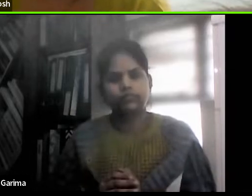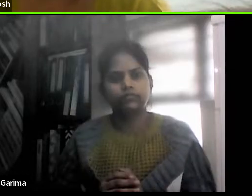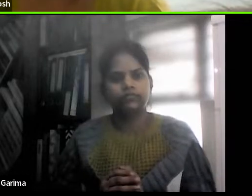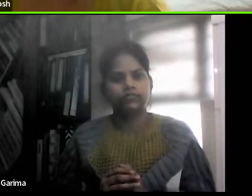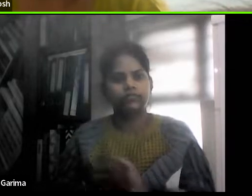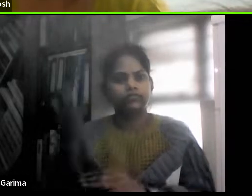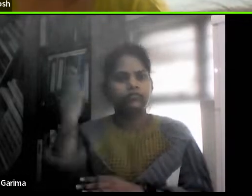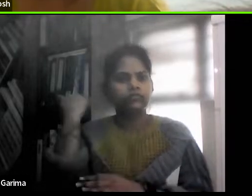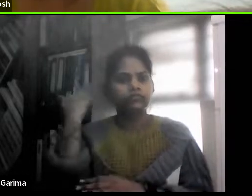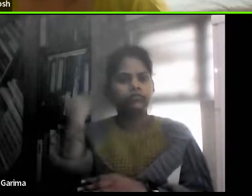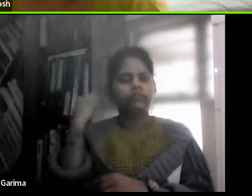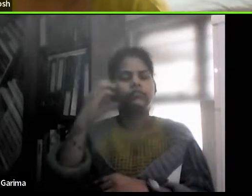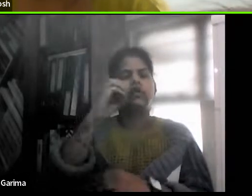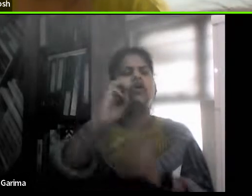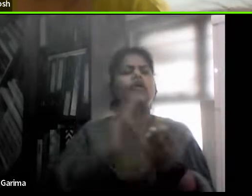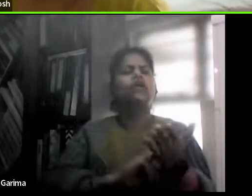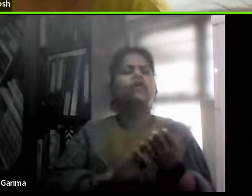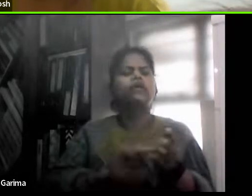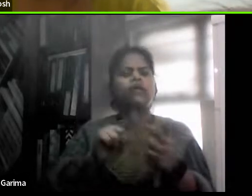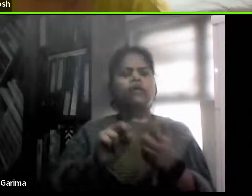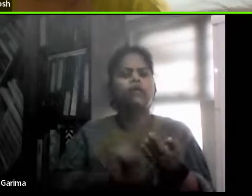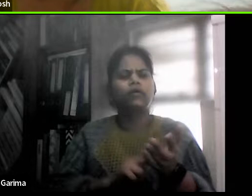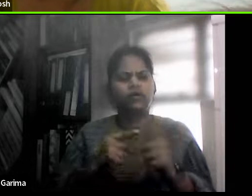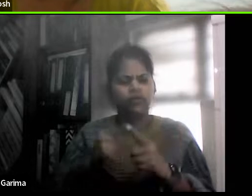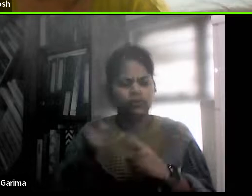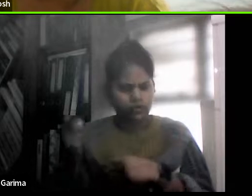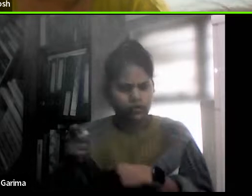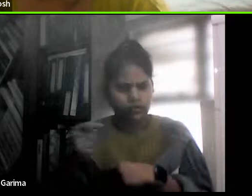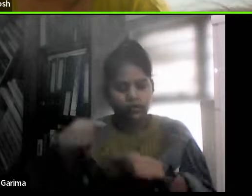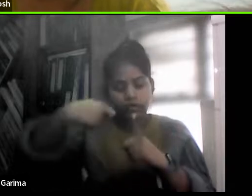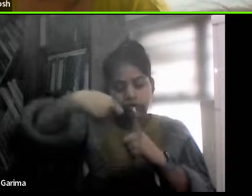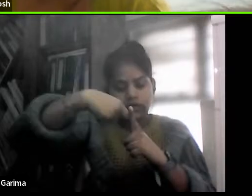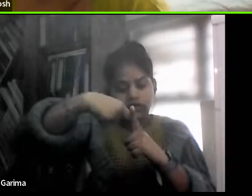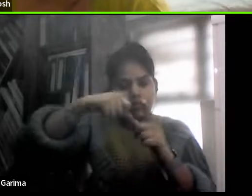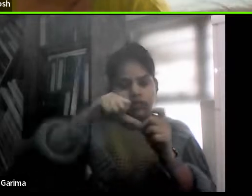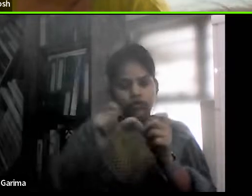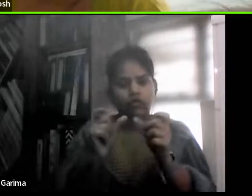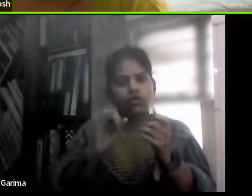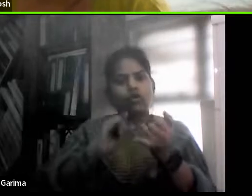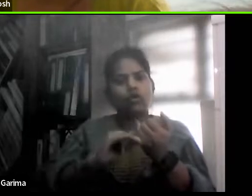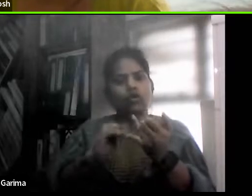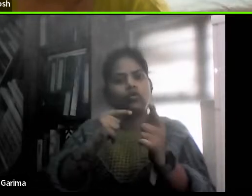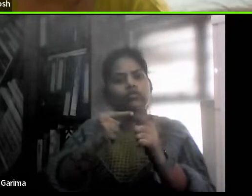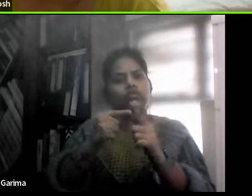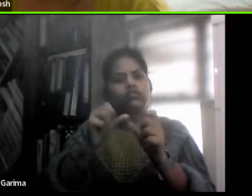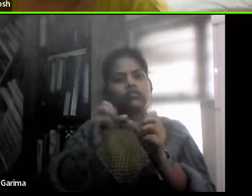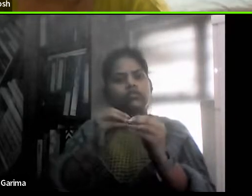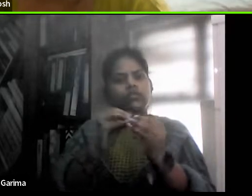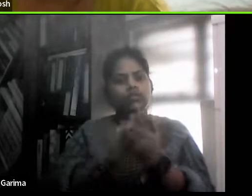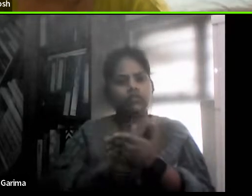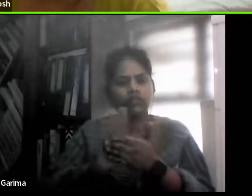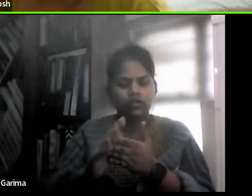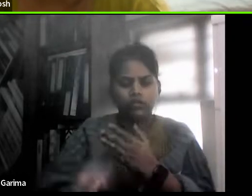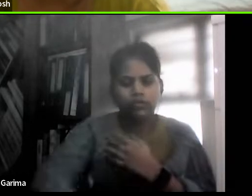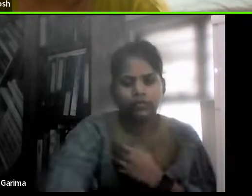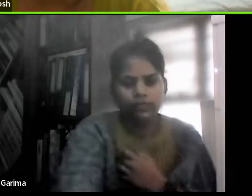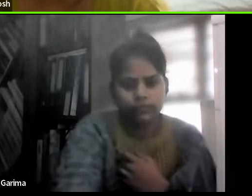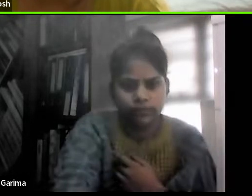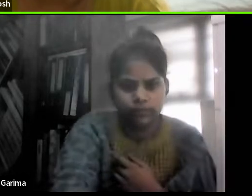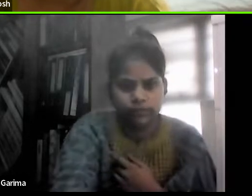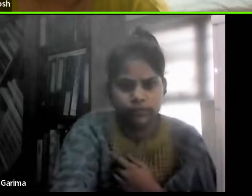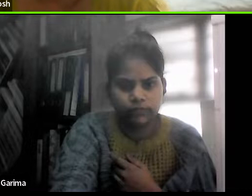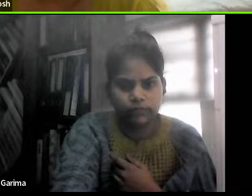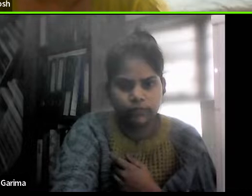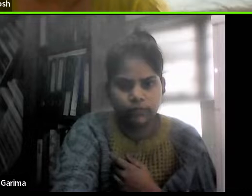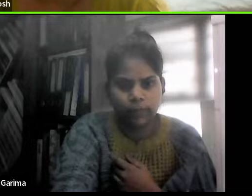previous comment, Kaustubh Kashyap. He says that two facts can be inferred from your